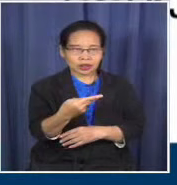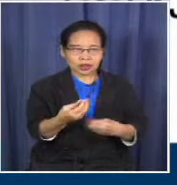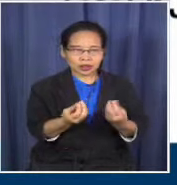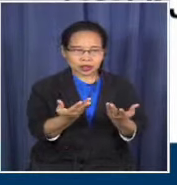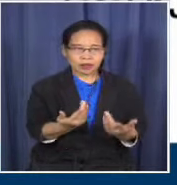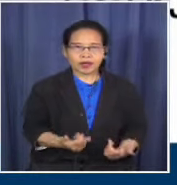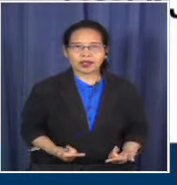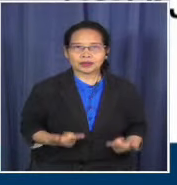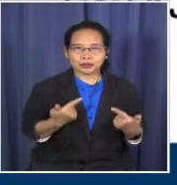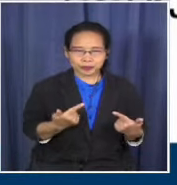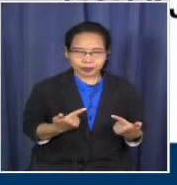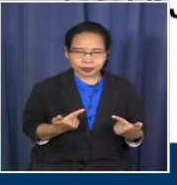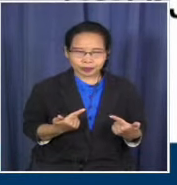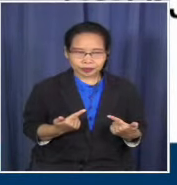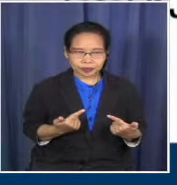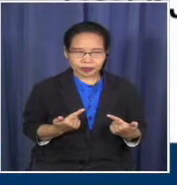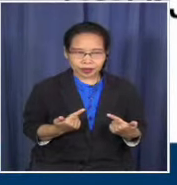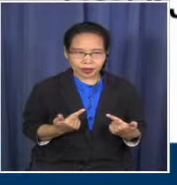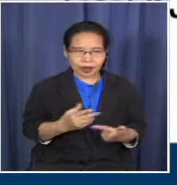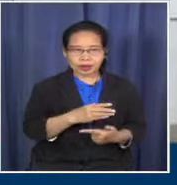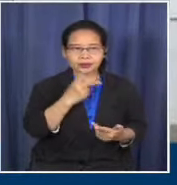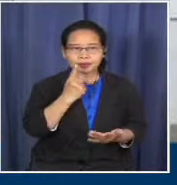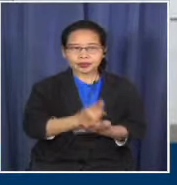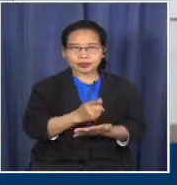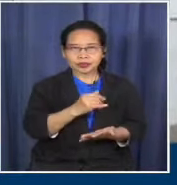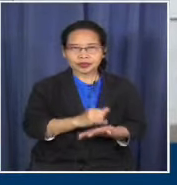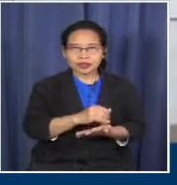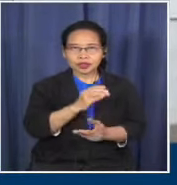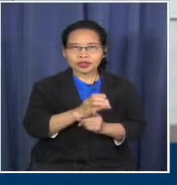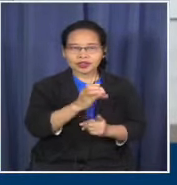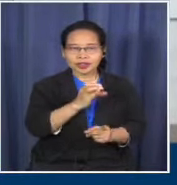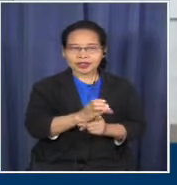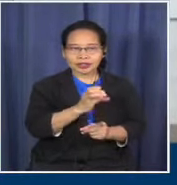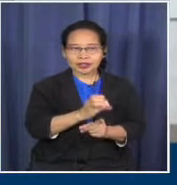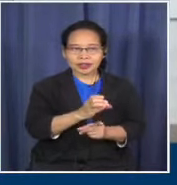ruach that gives life.